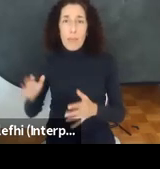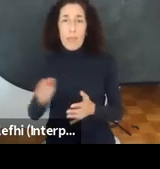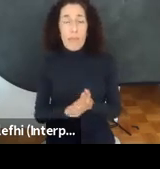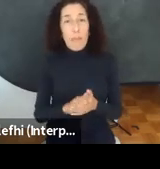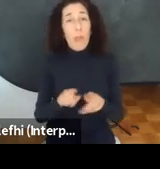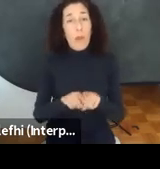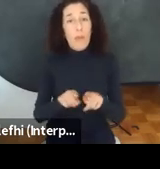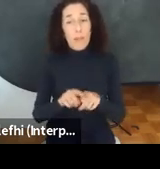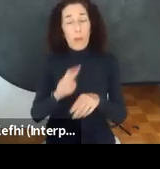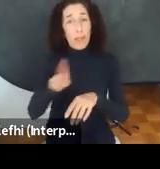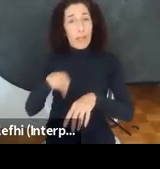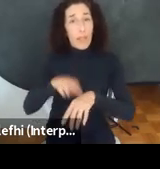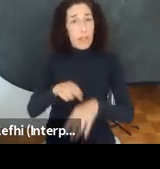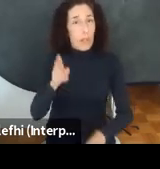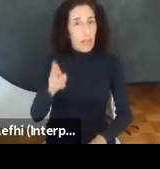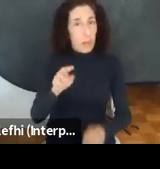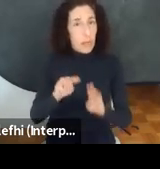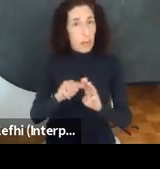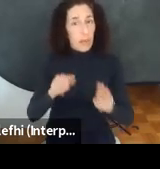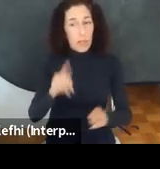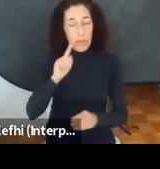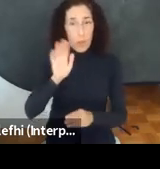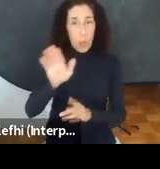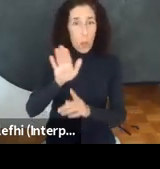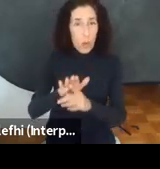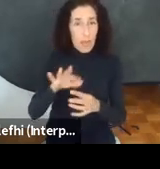So, I'm honored to be in your presence.